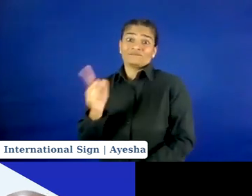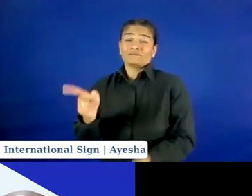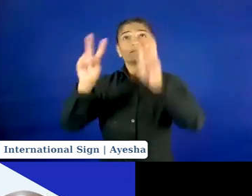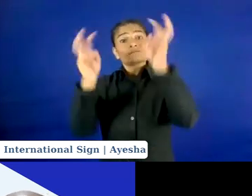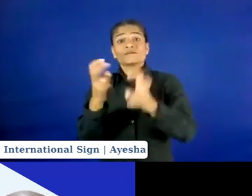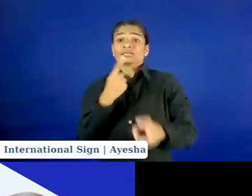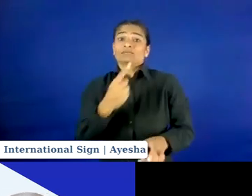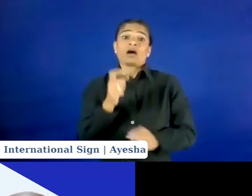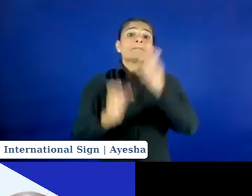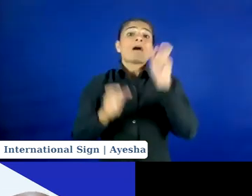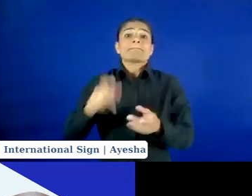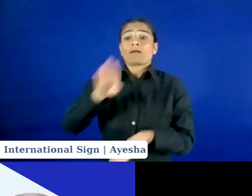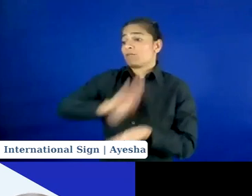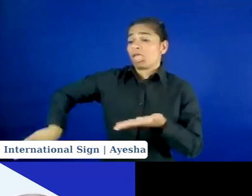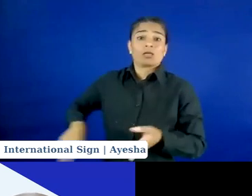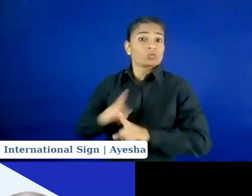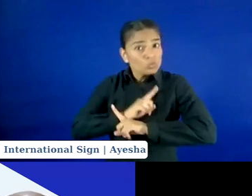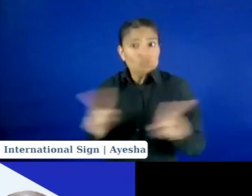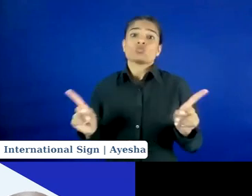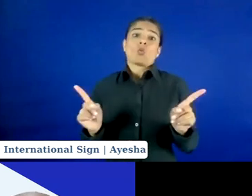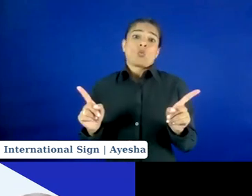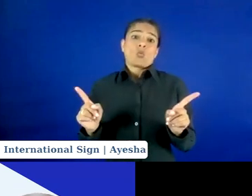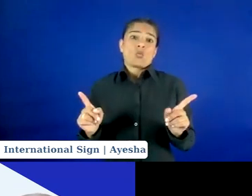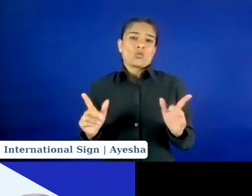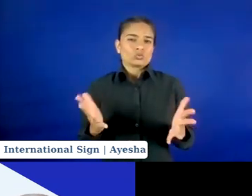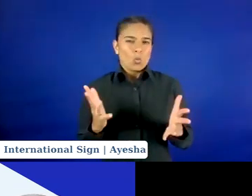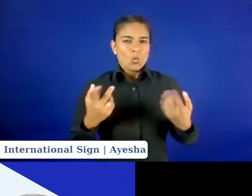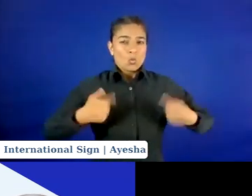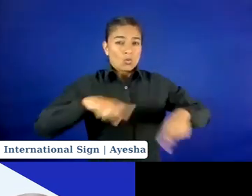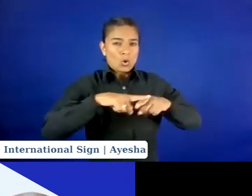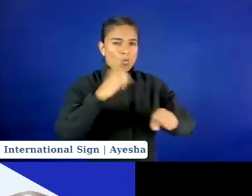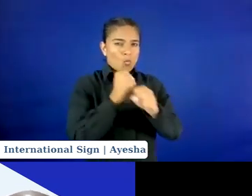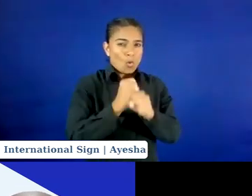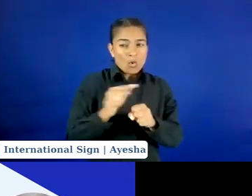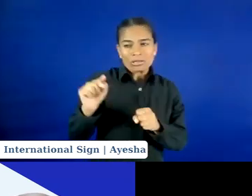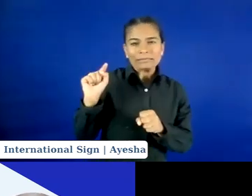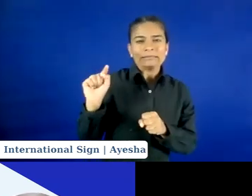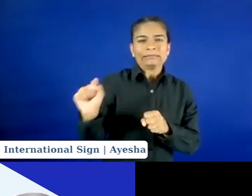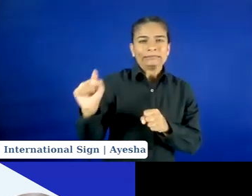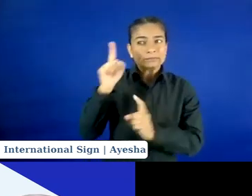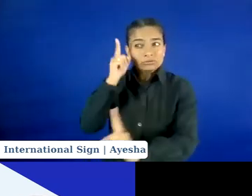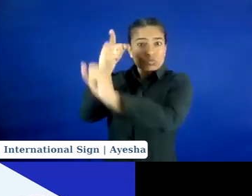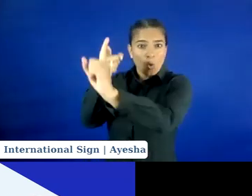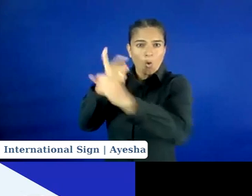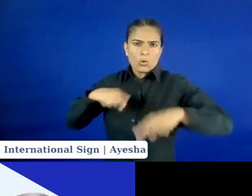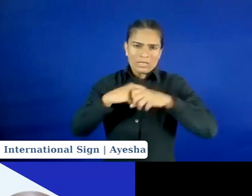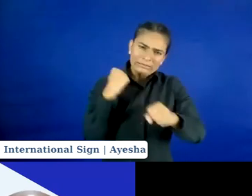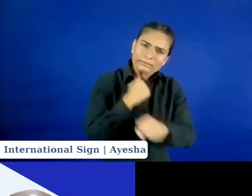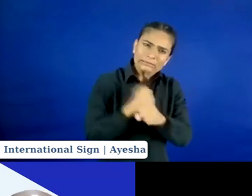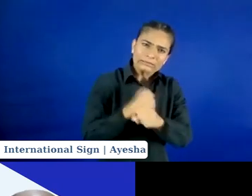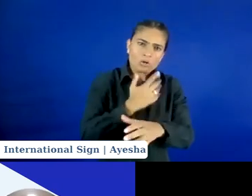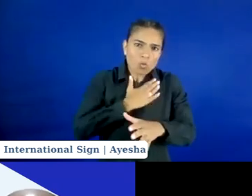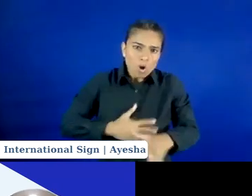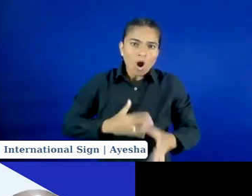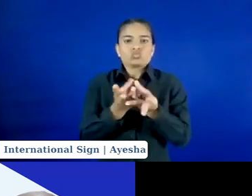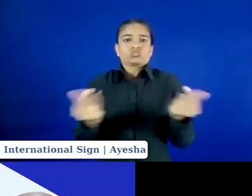our work focus on addressing those who are most left behind, those who are most